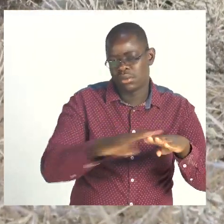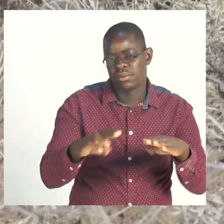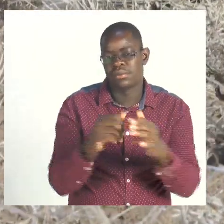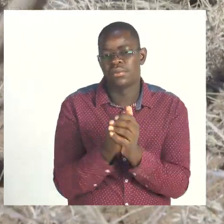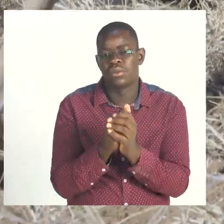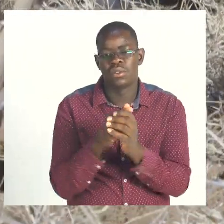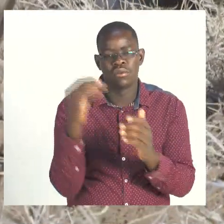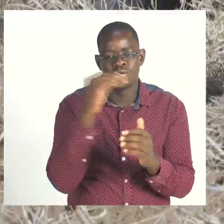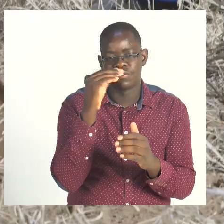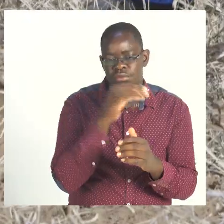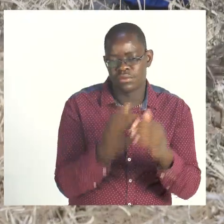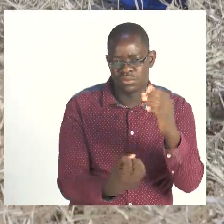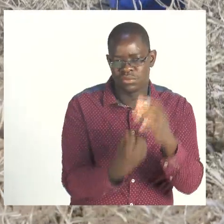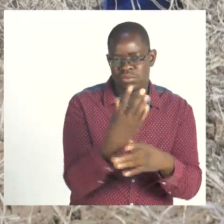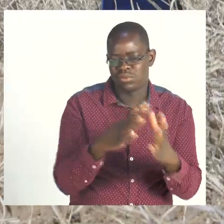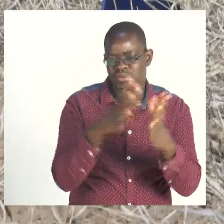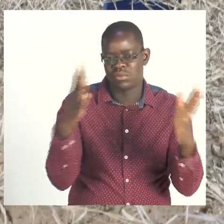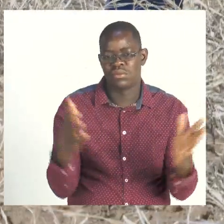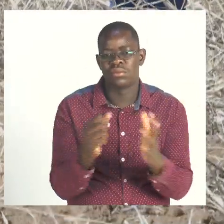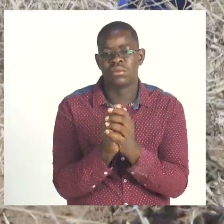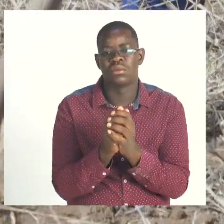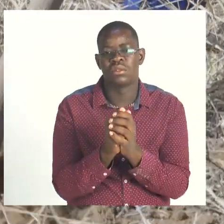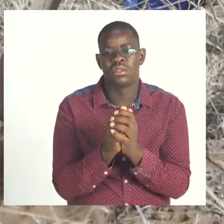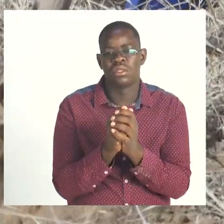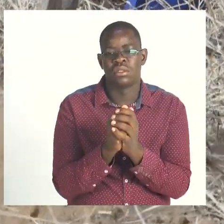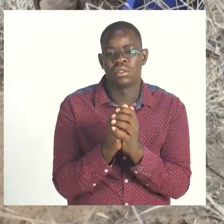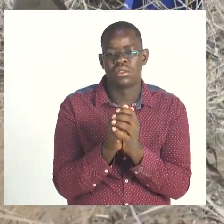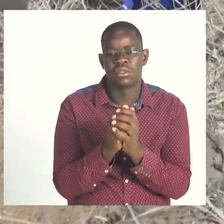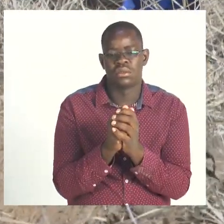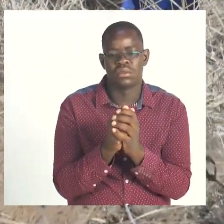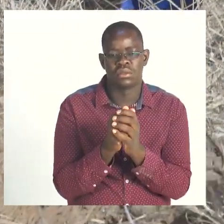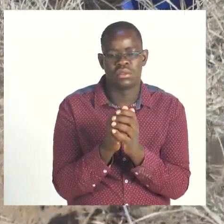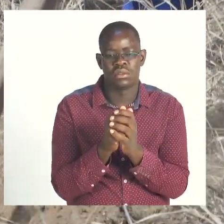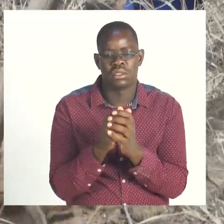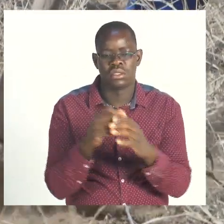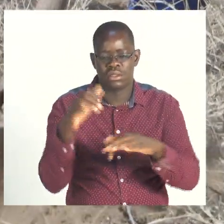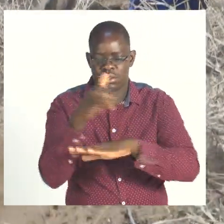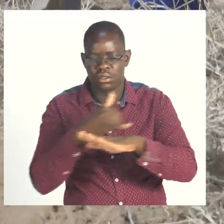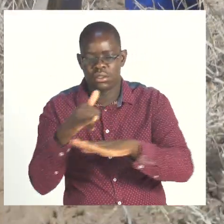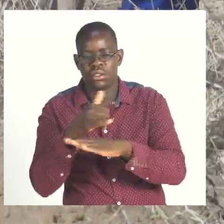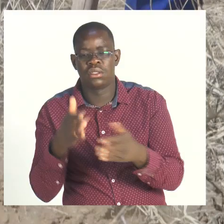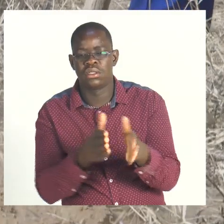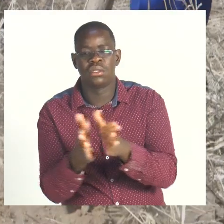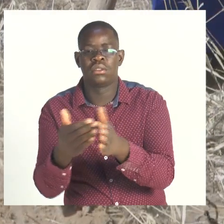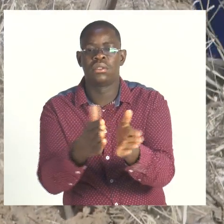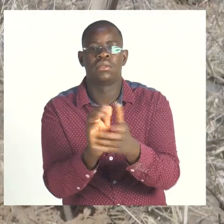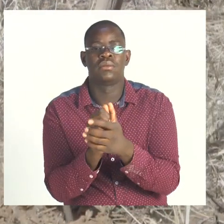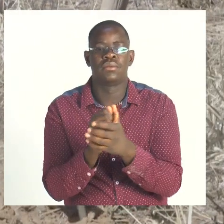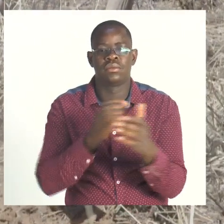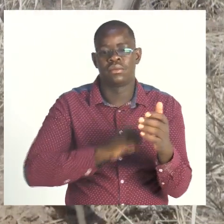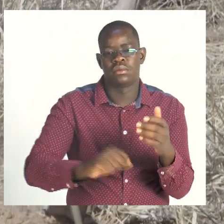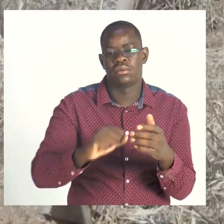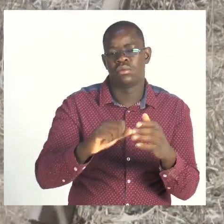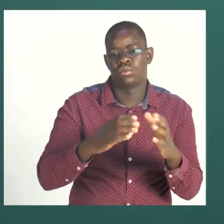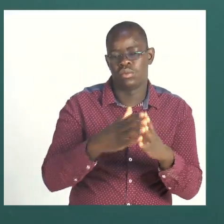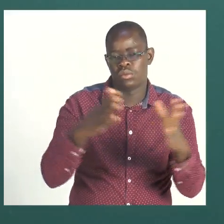improve food production. And instead of filling in ocean areas or rivers with sand to make more